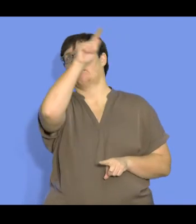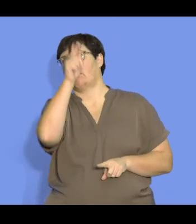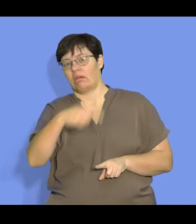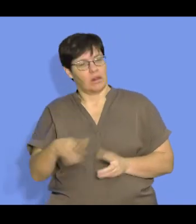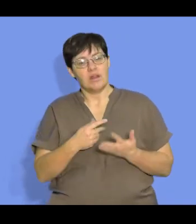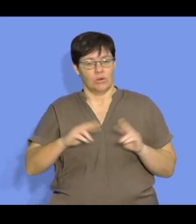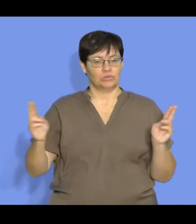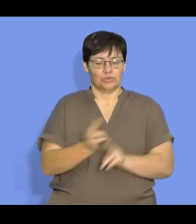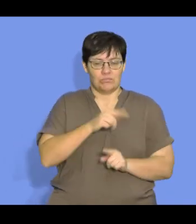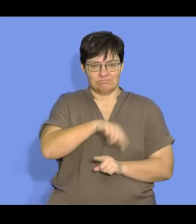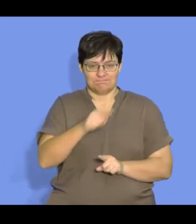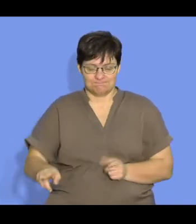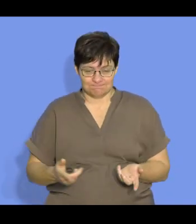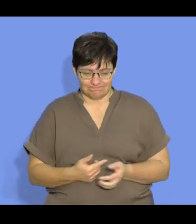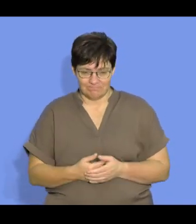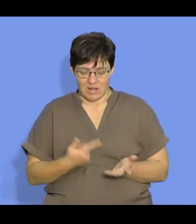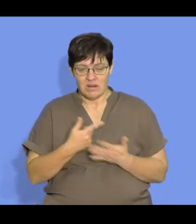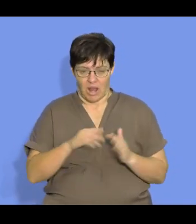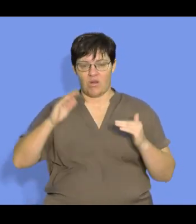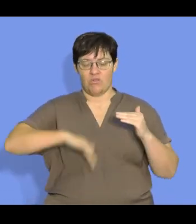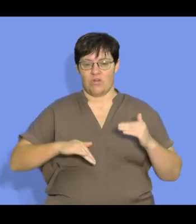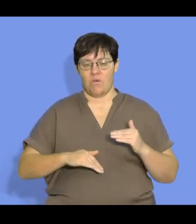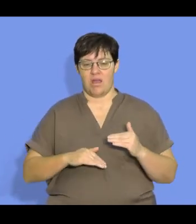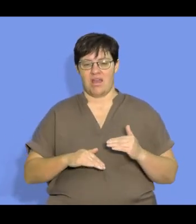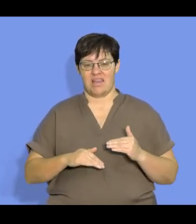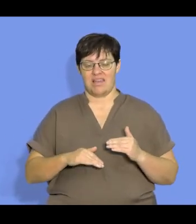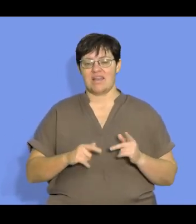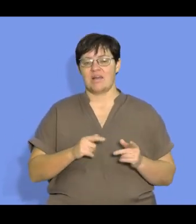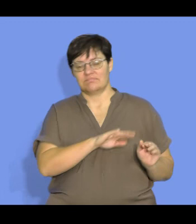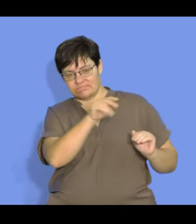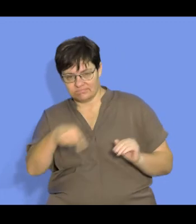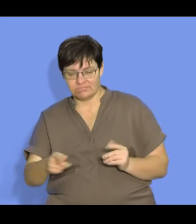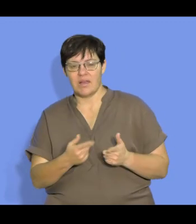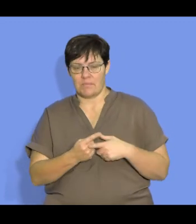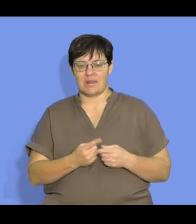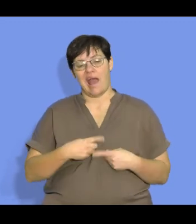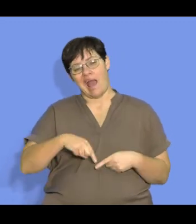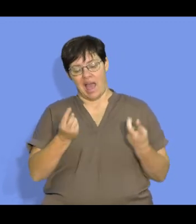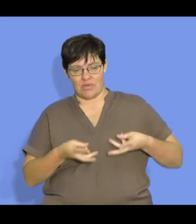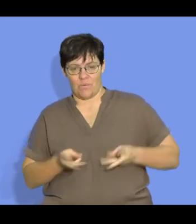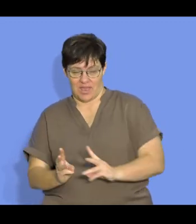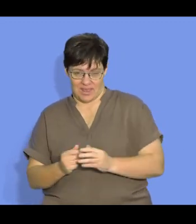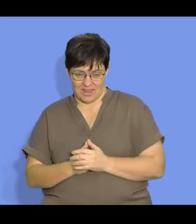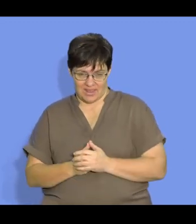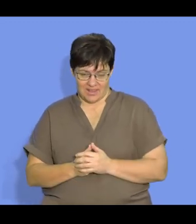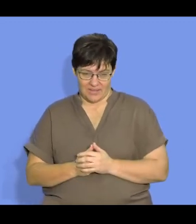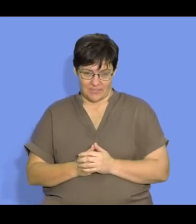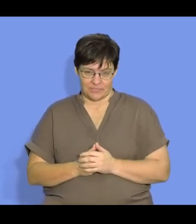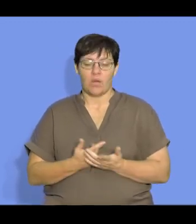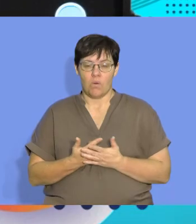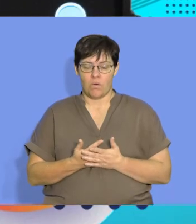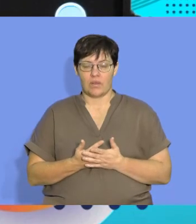catalyst lowers the activation energy of the reaction, and it provides an alternative route or an alternative